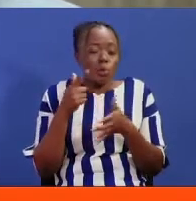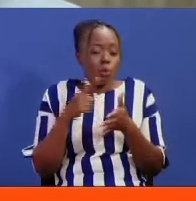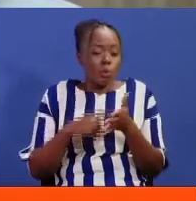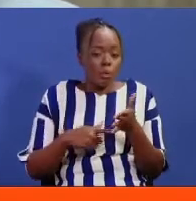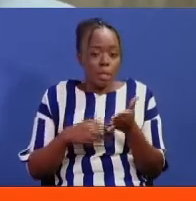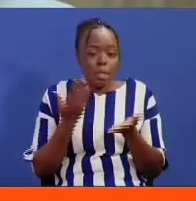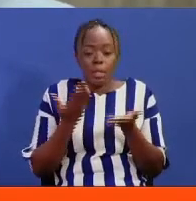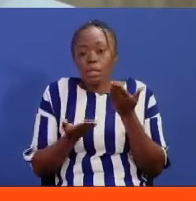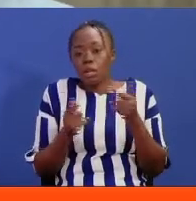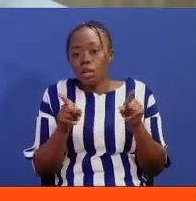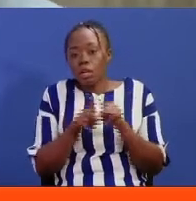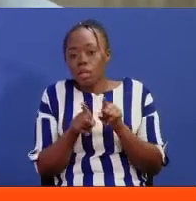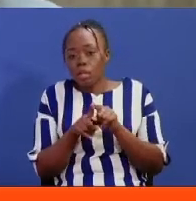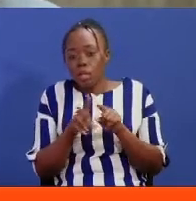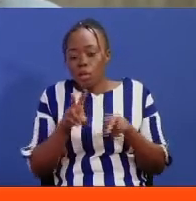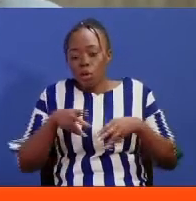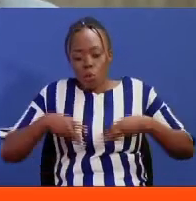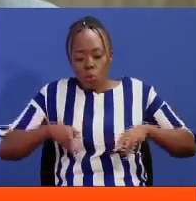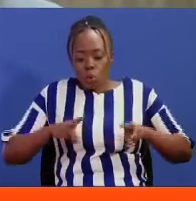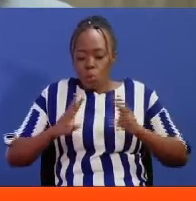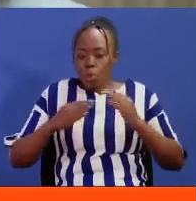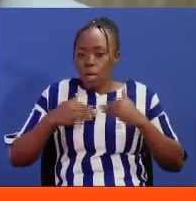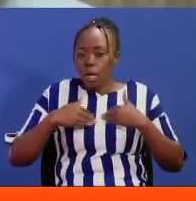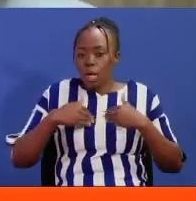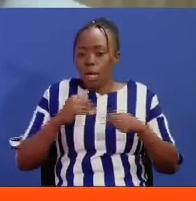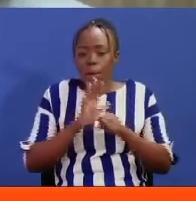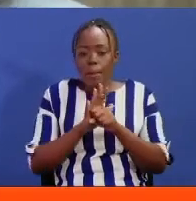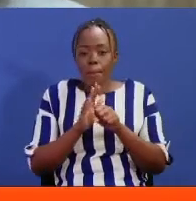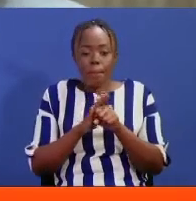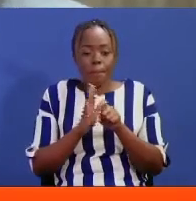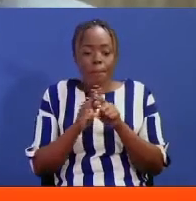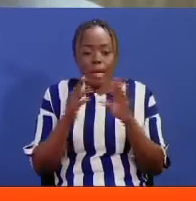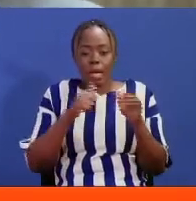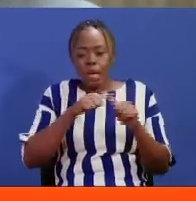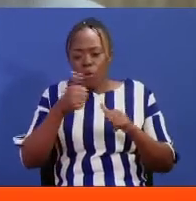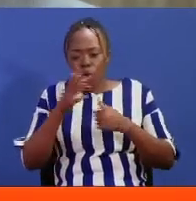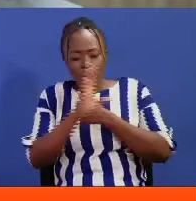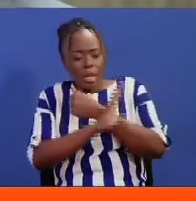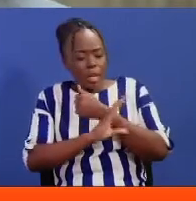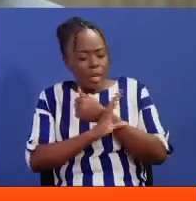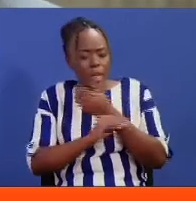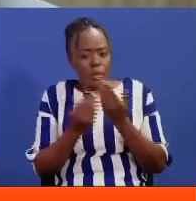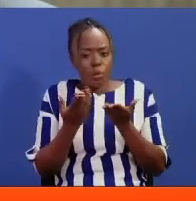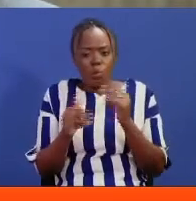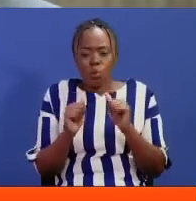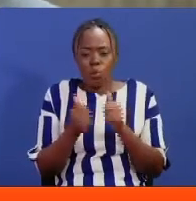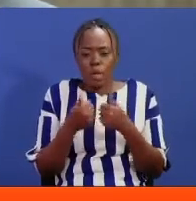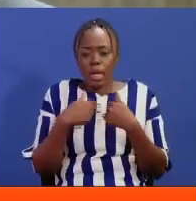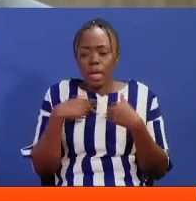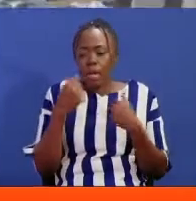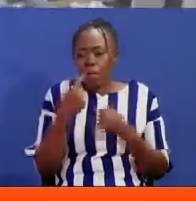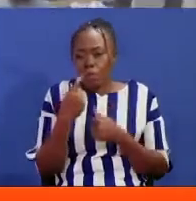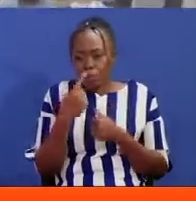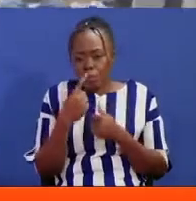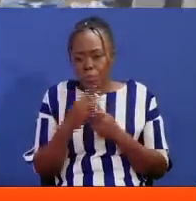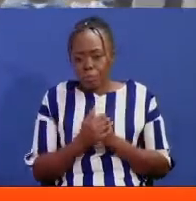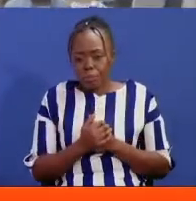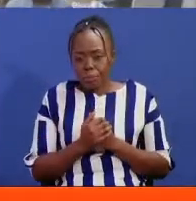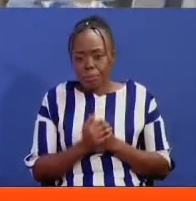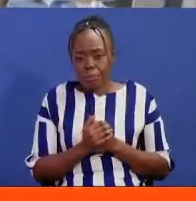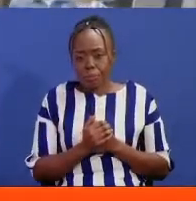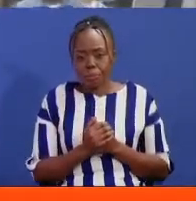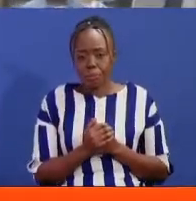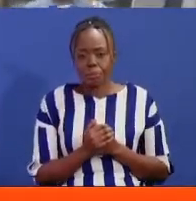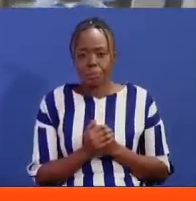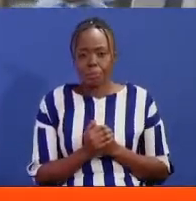that we can also look at ways in which we have more so that we don't rely on other countries in terms of the vaccination.